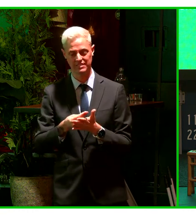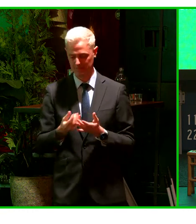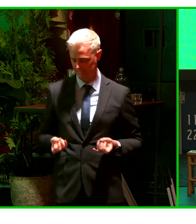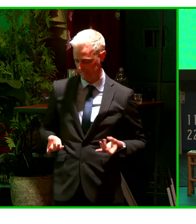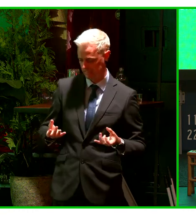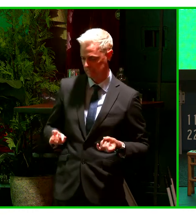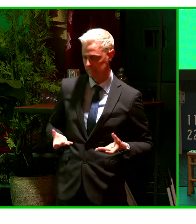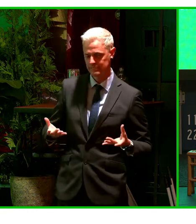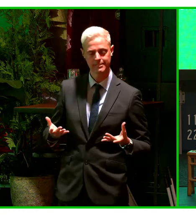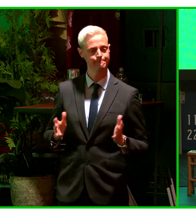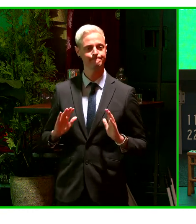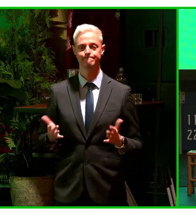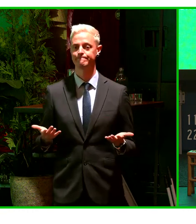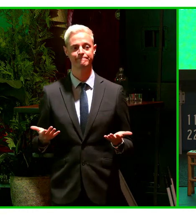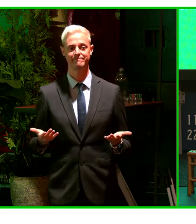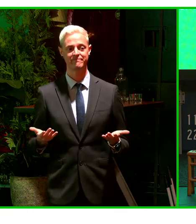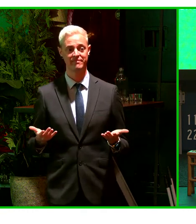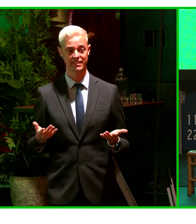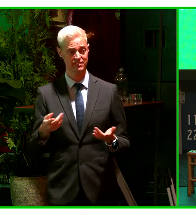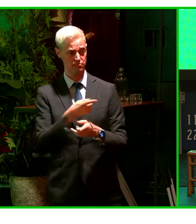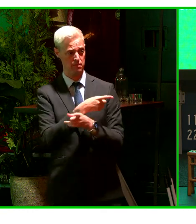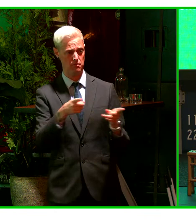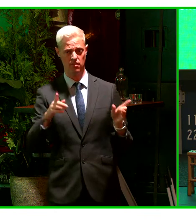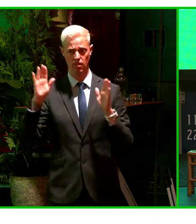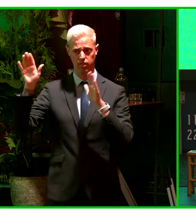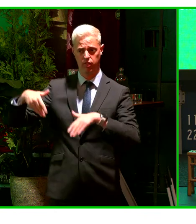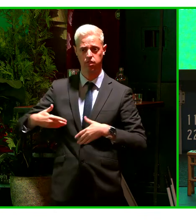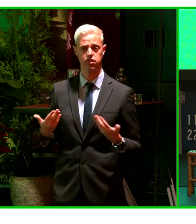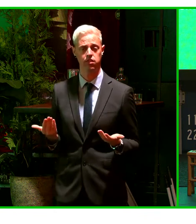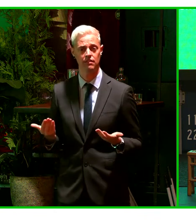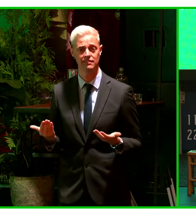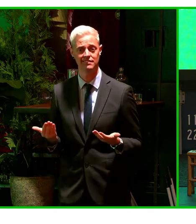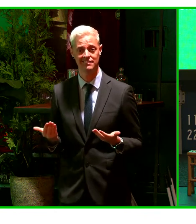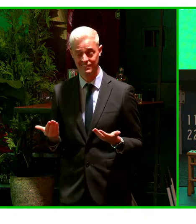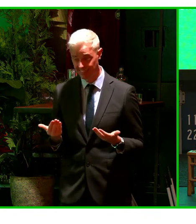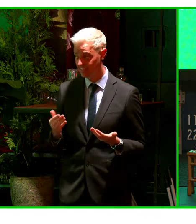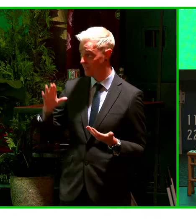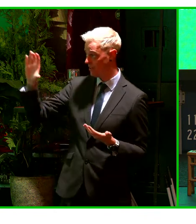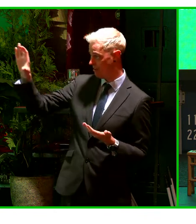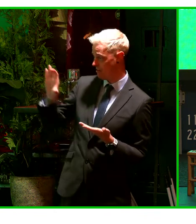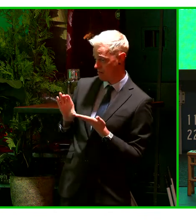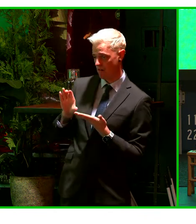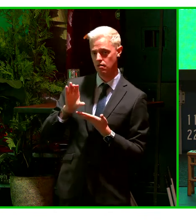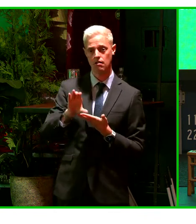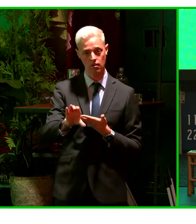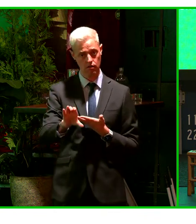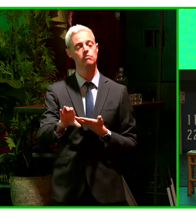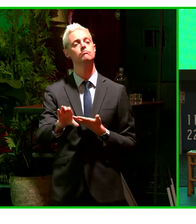that Andy was talking about, the people will follow in terms of how they will make their transport